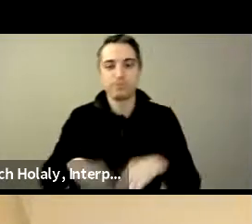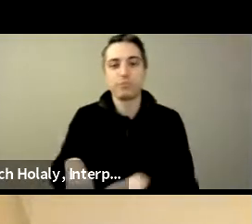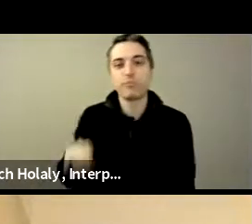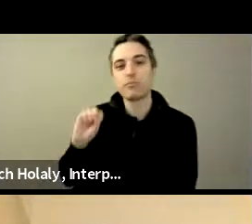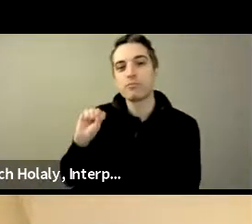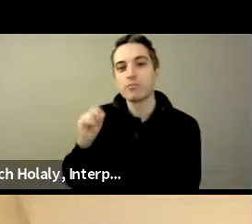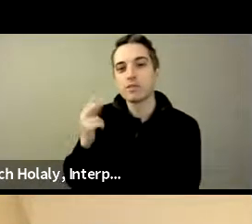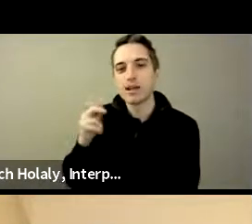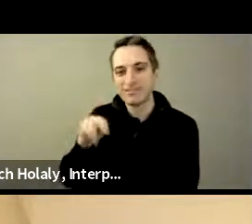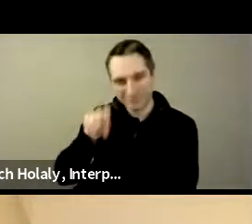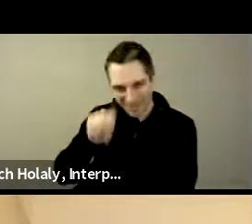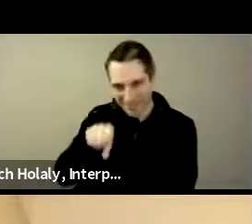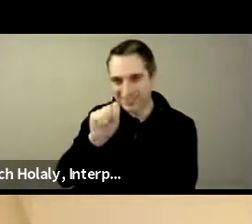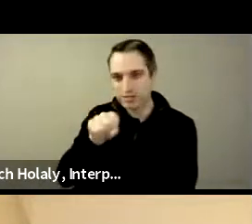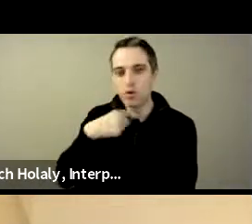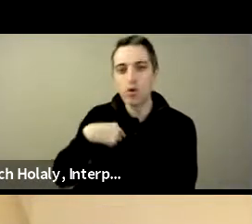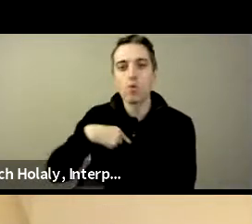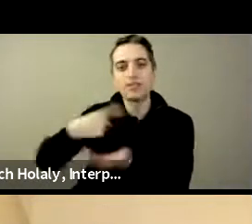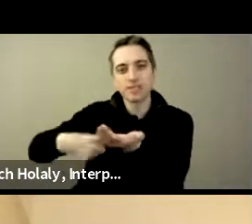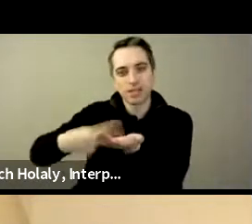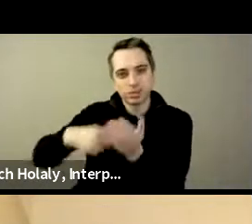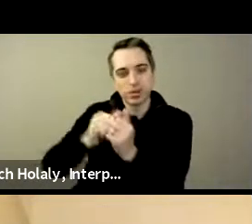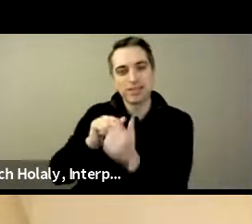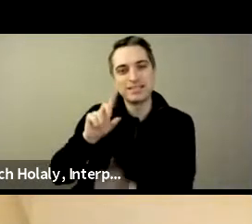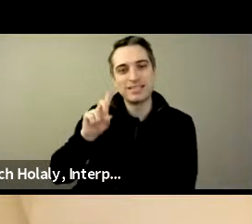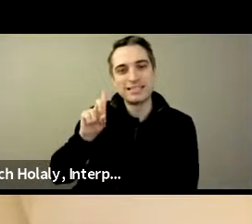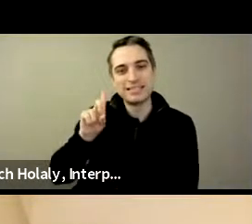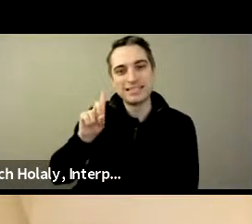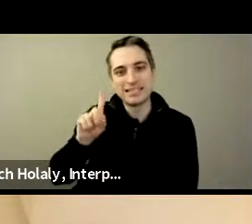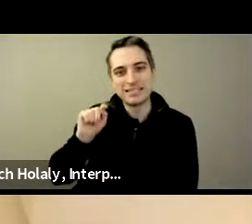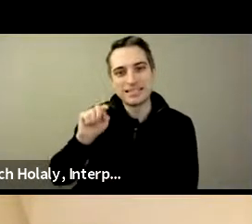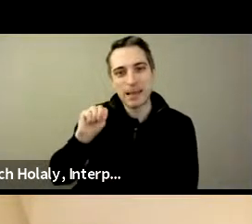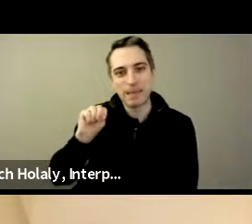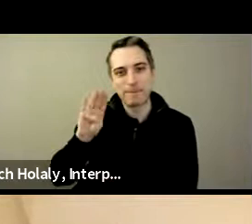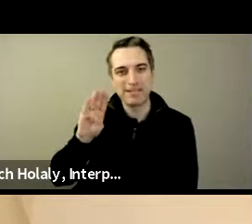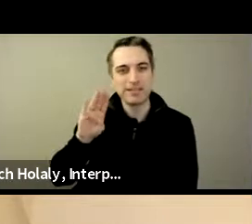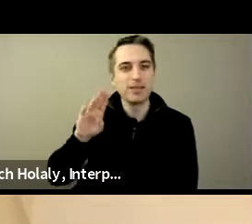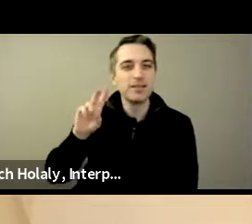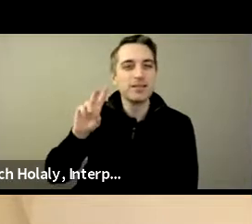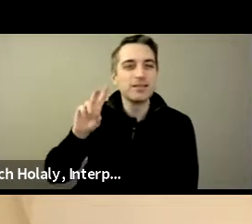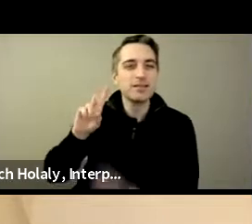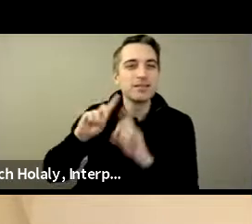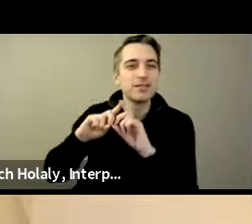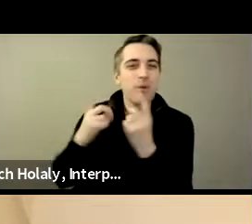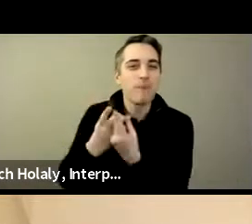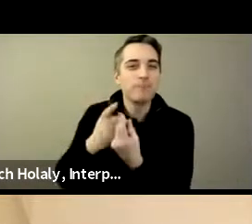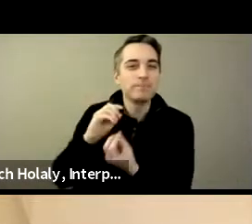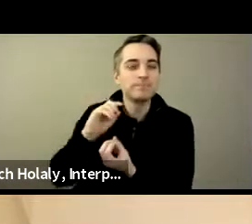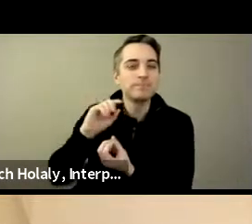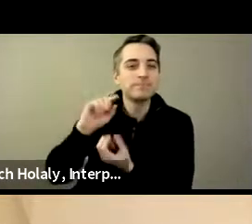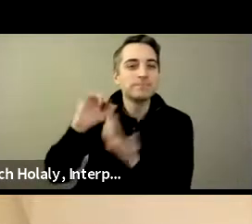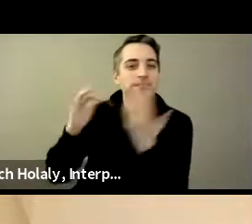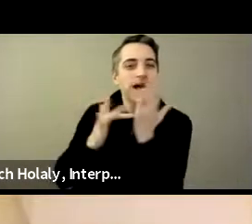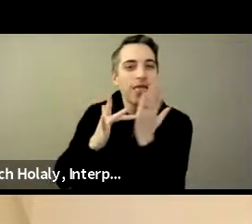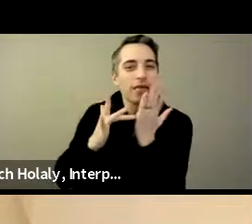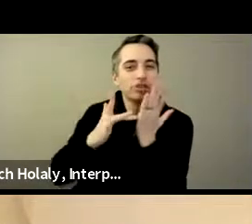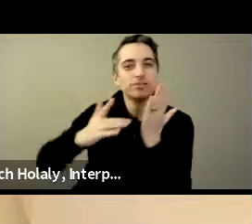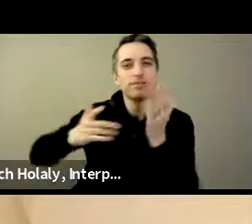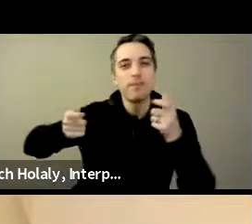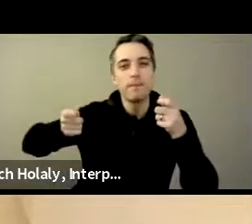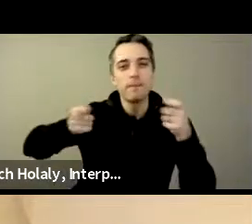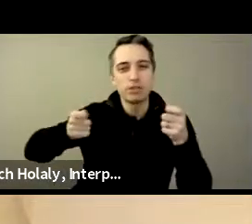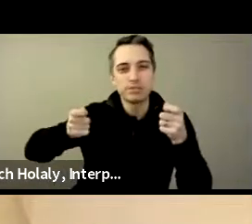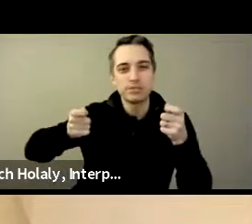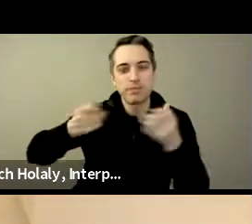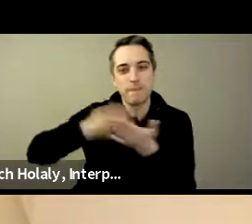with the DTMB, the Department of Technology Management and Budget, to look at how we can survey